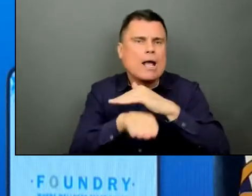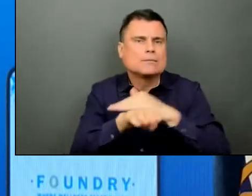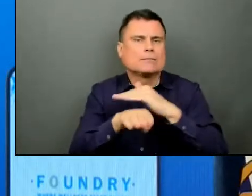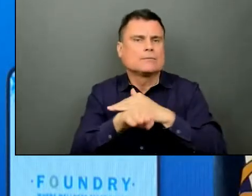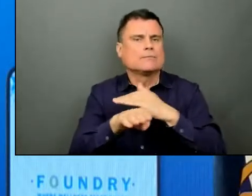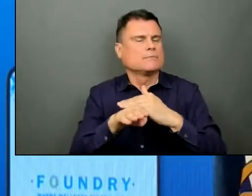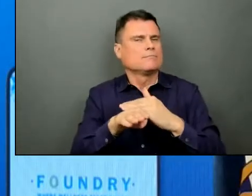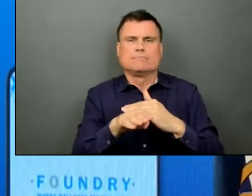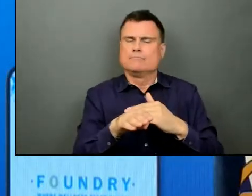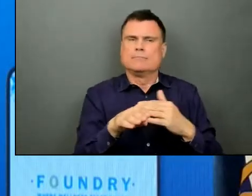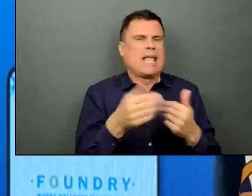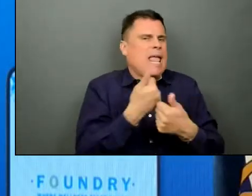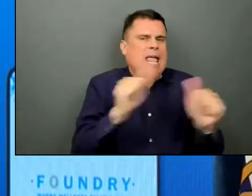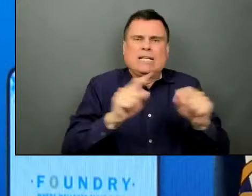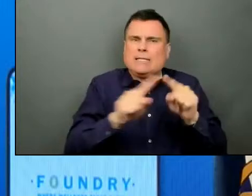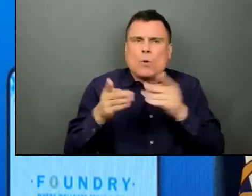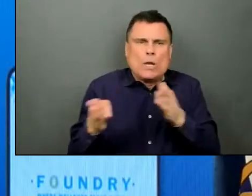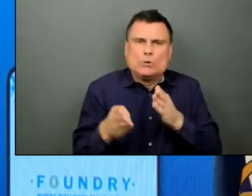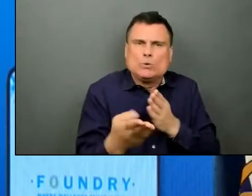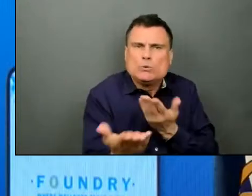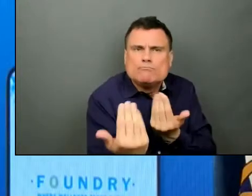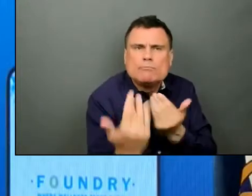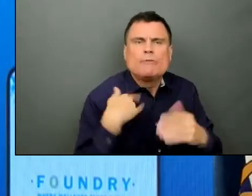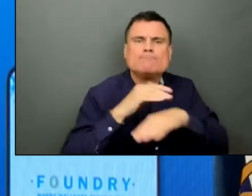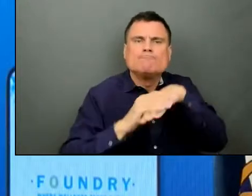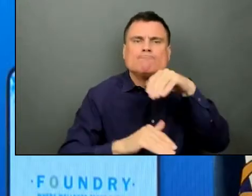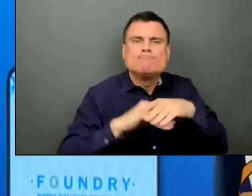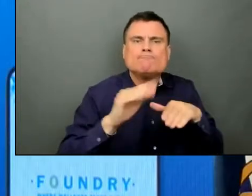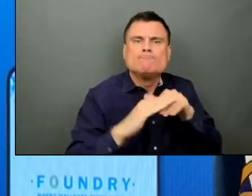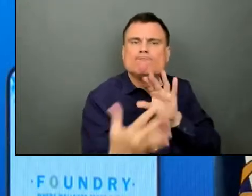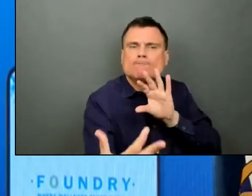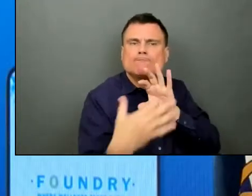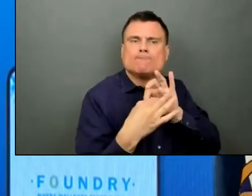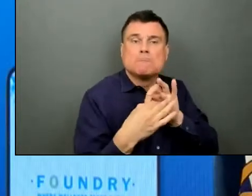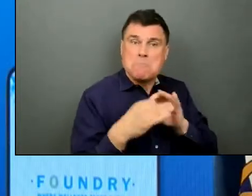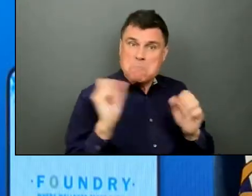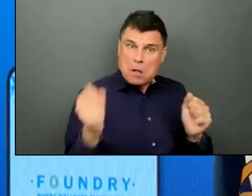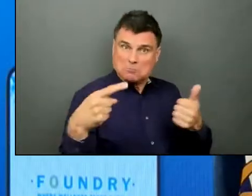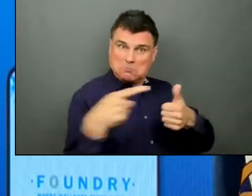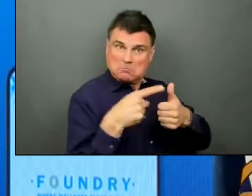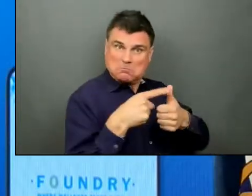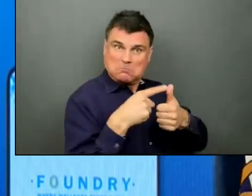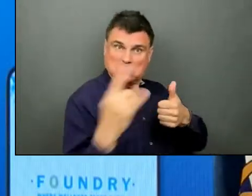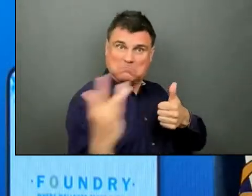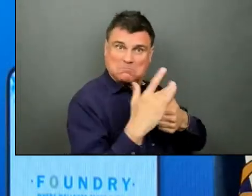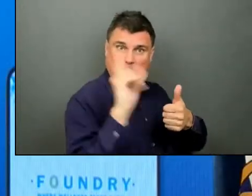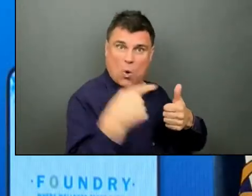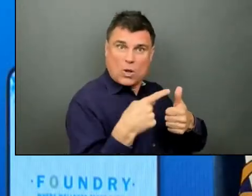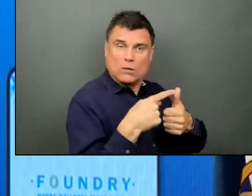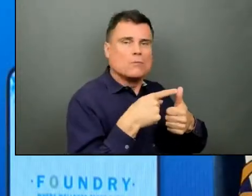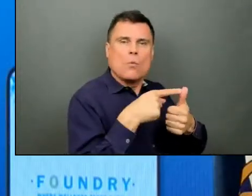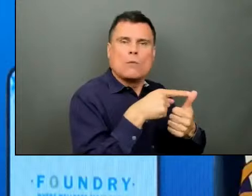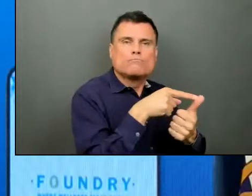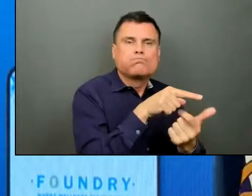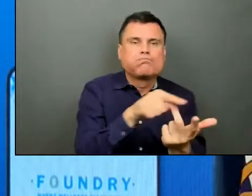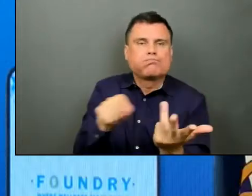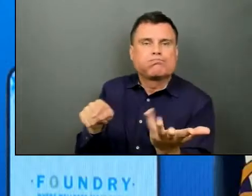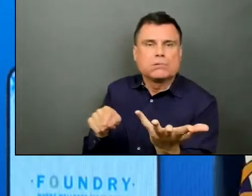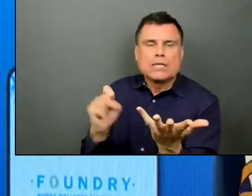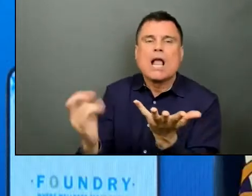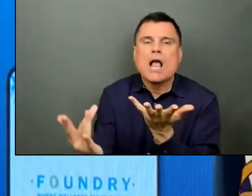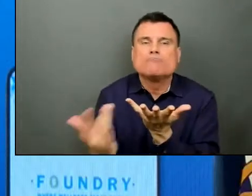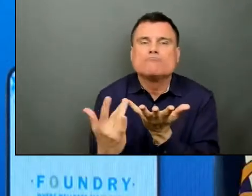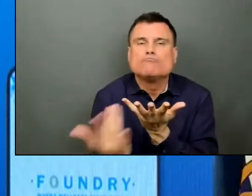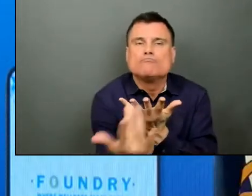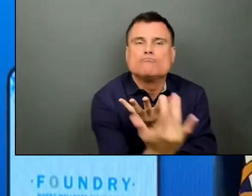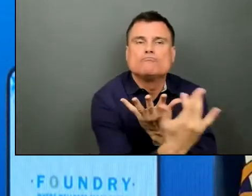the pandemic that were not willing to walk into a supervised consumption site, into an urgent primary care center,